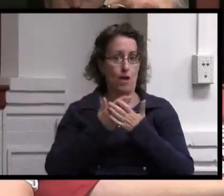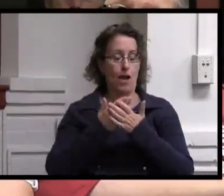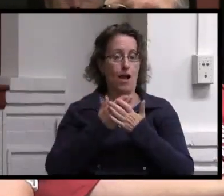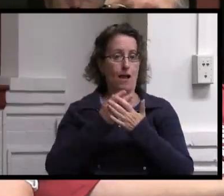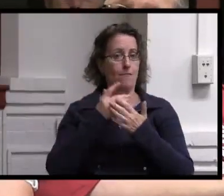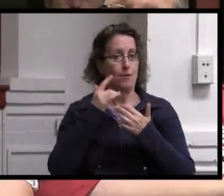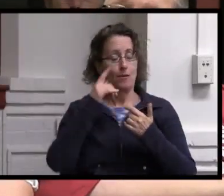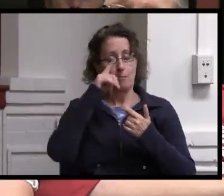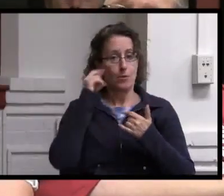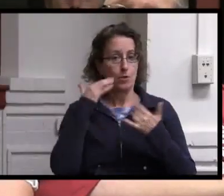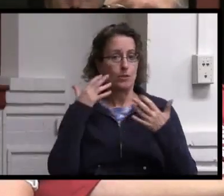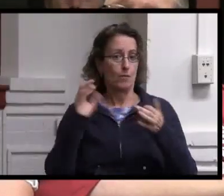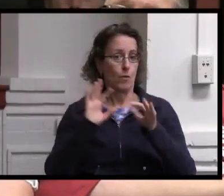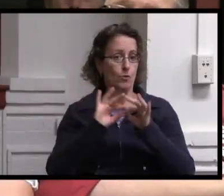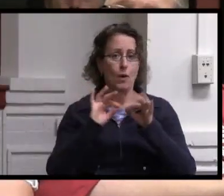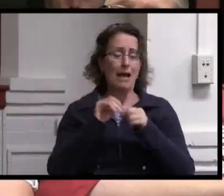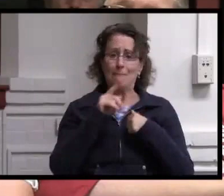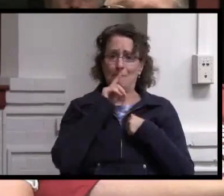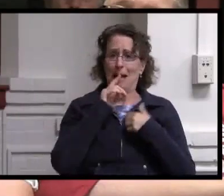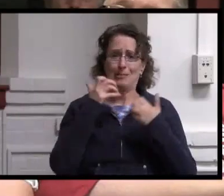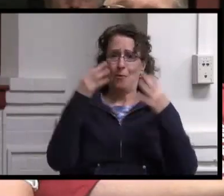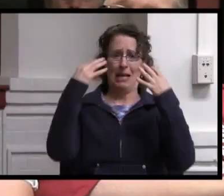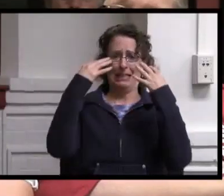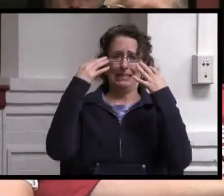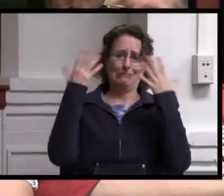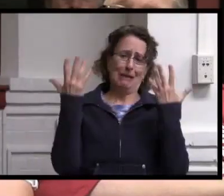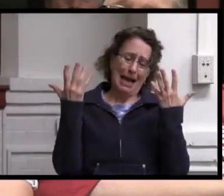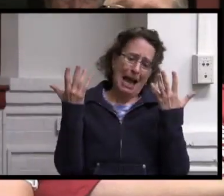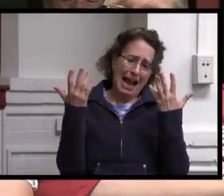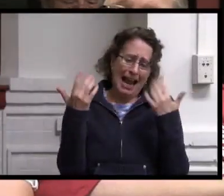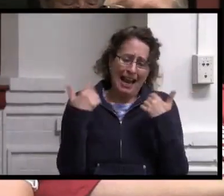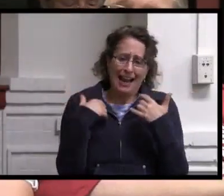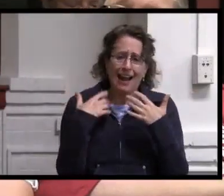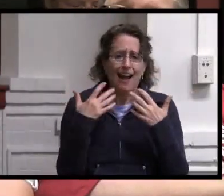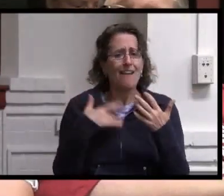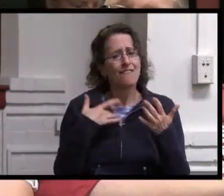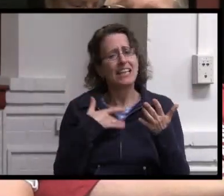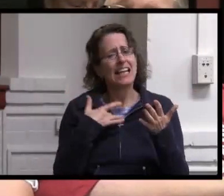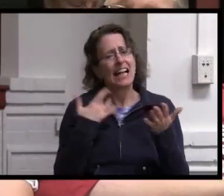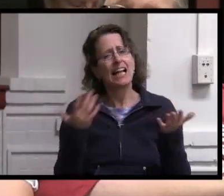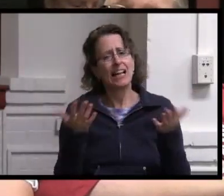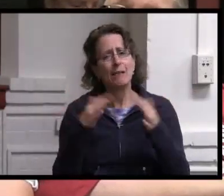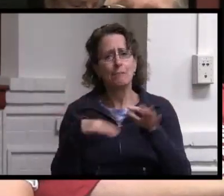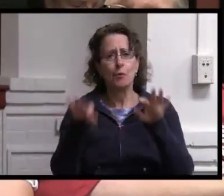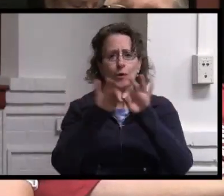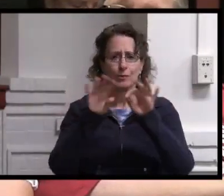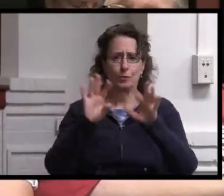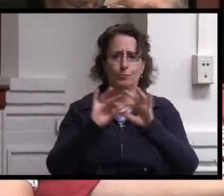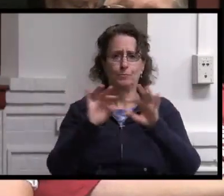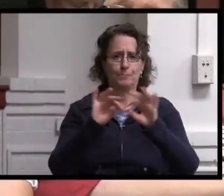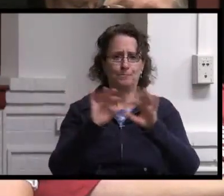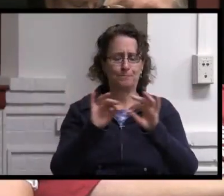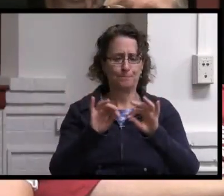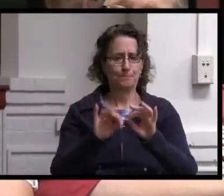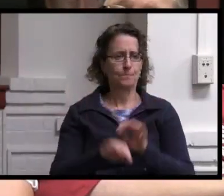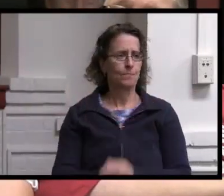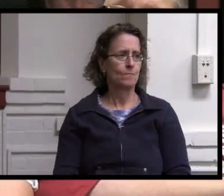to speak publicly because I really don't feel like it tonight. But I feel urged to just say,